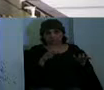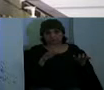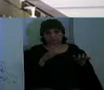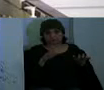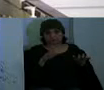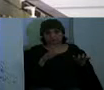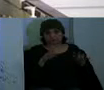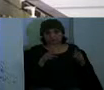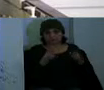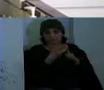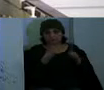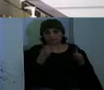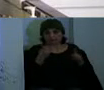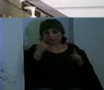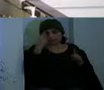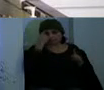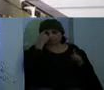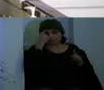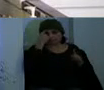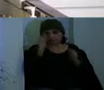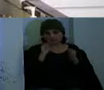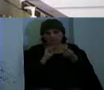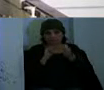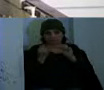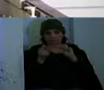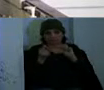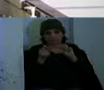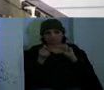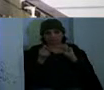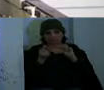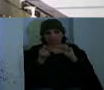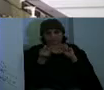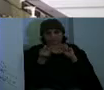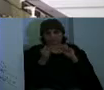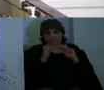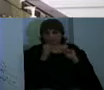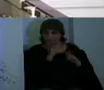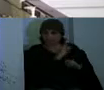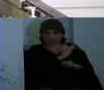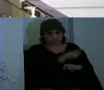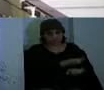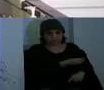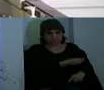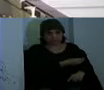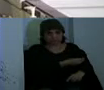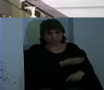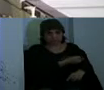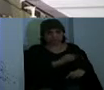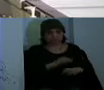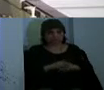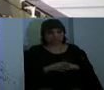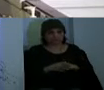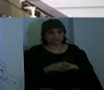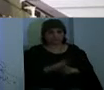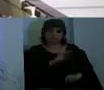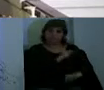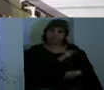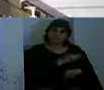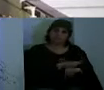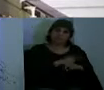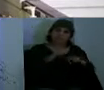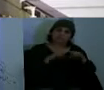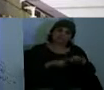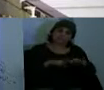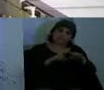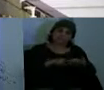was due to the brain injury, not the muscles. See, the muscles depended